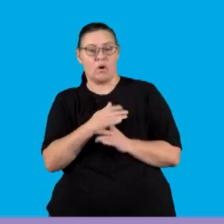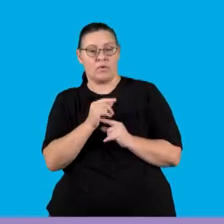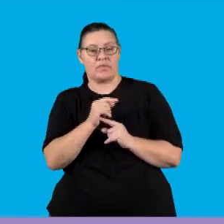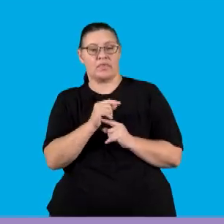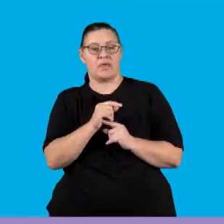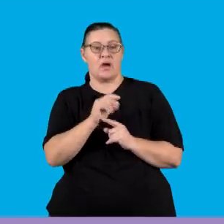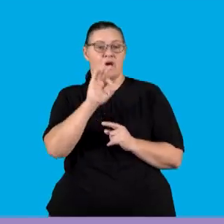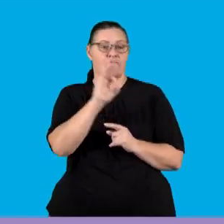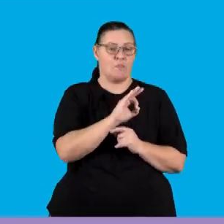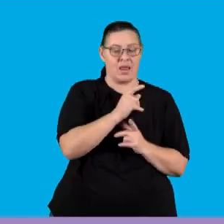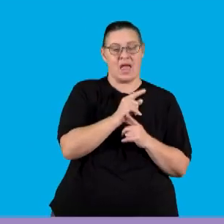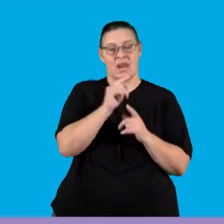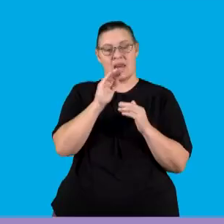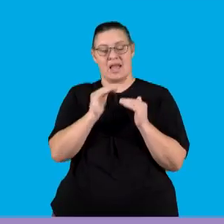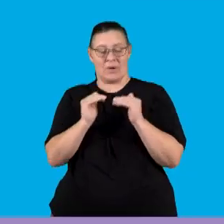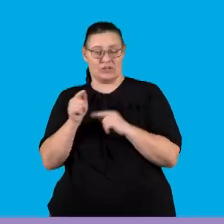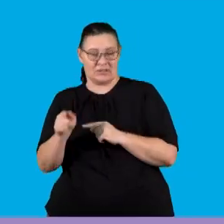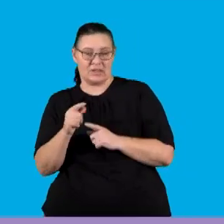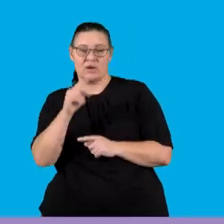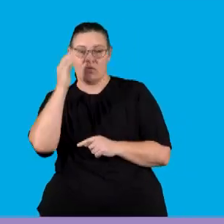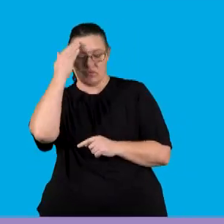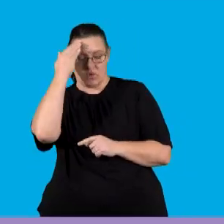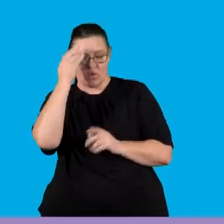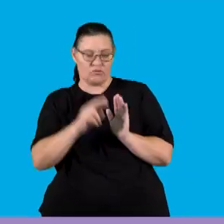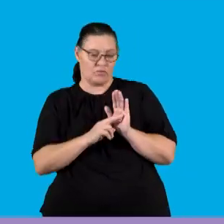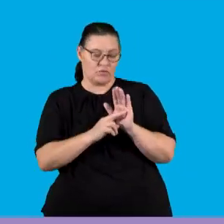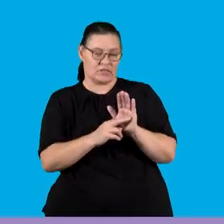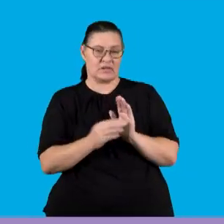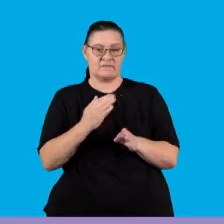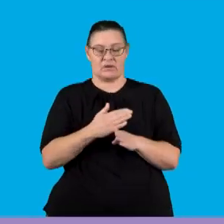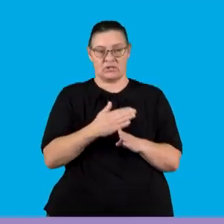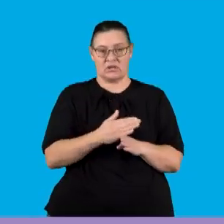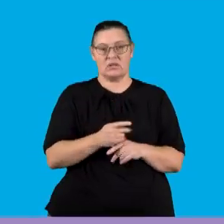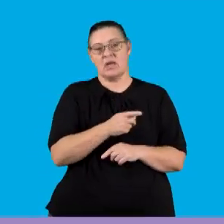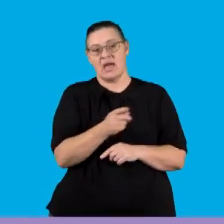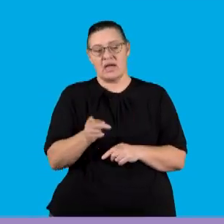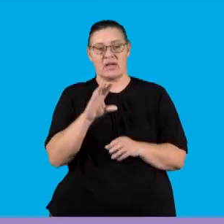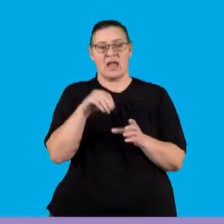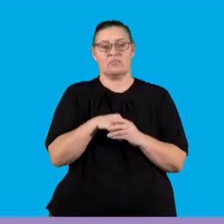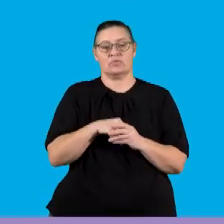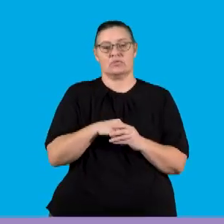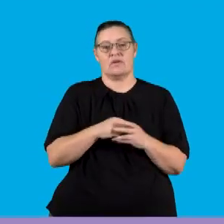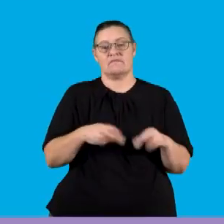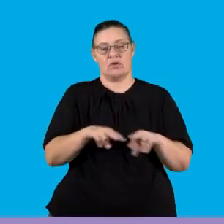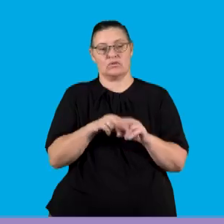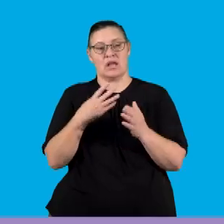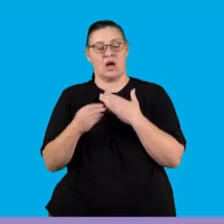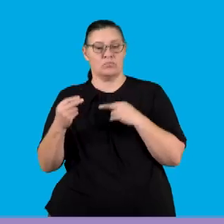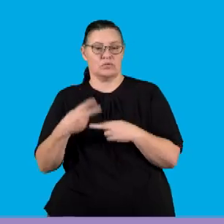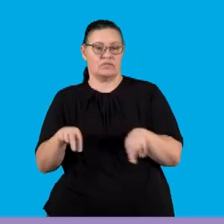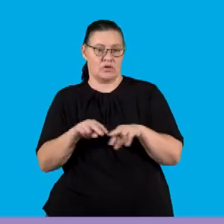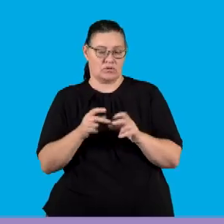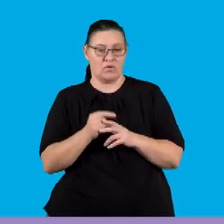with formulas and equations, firstly, we already know that when we represent functions, there are input values and output